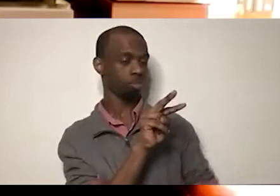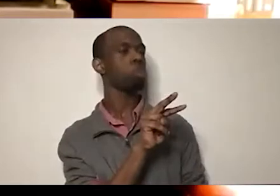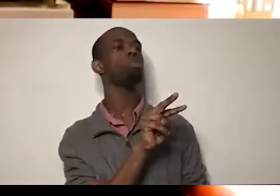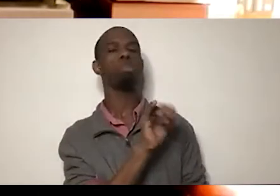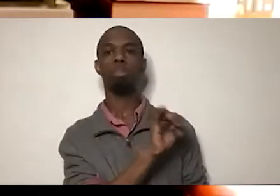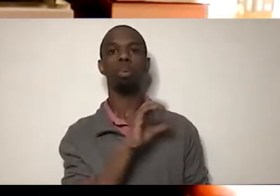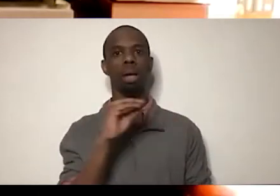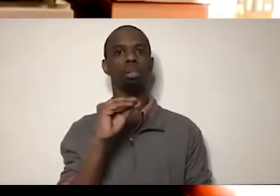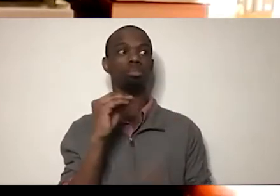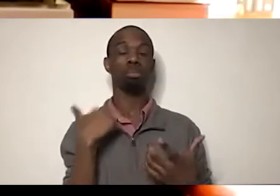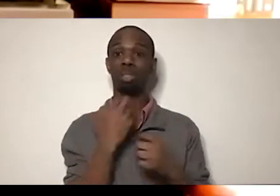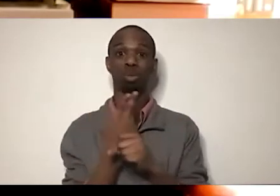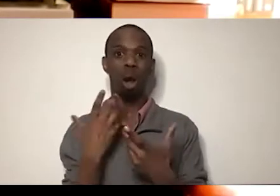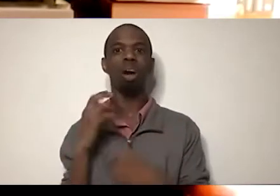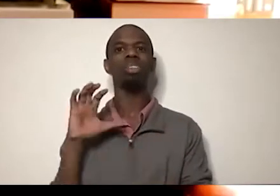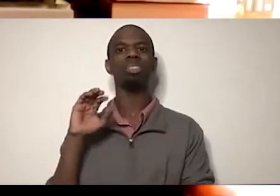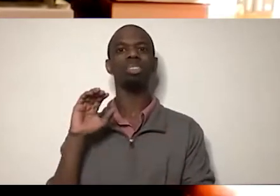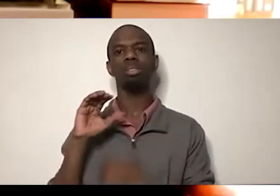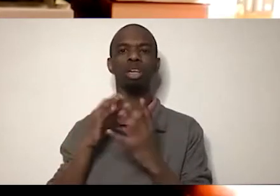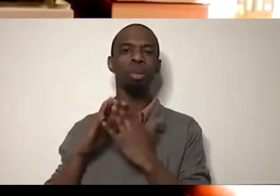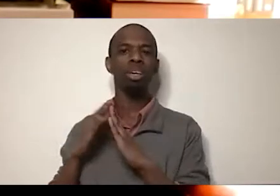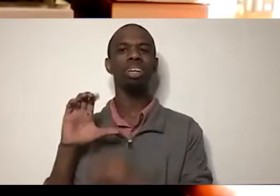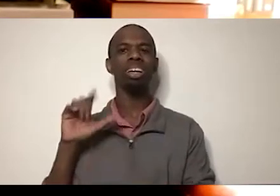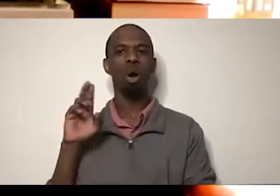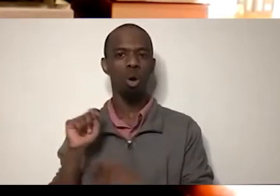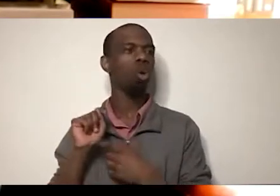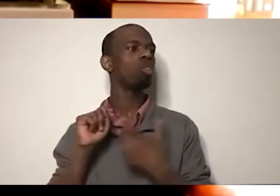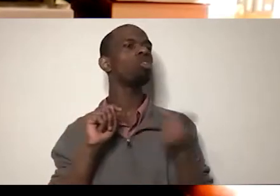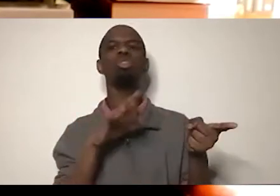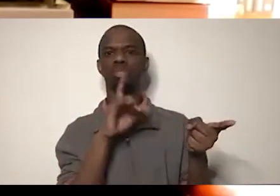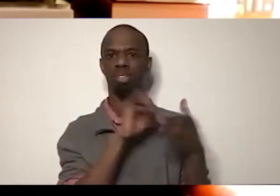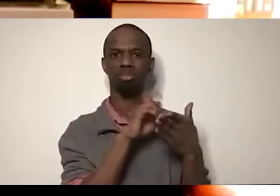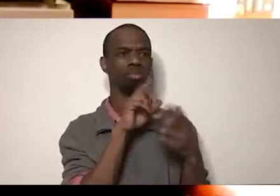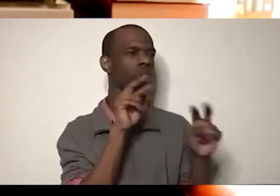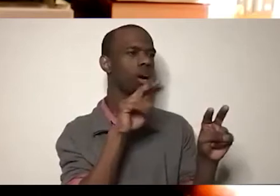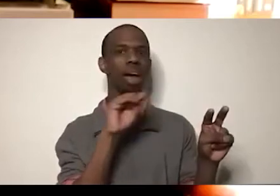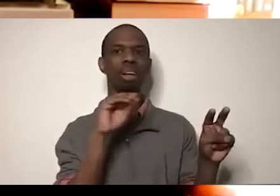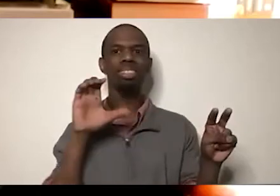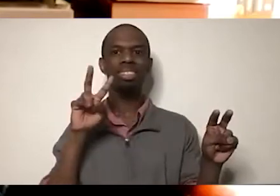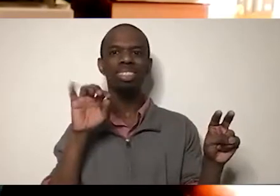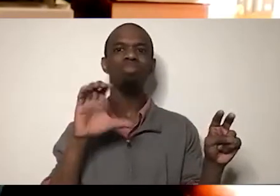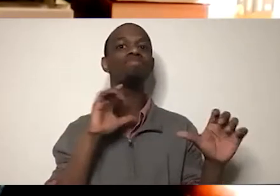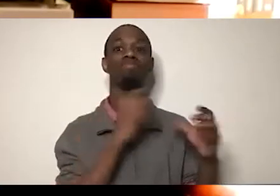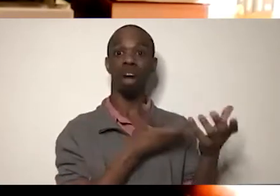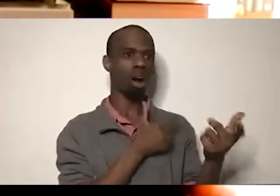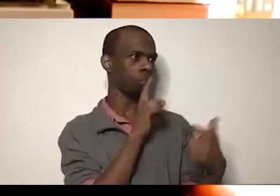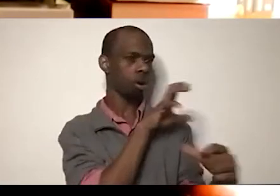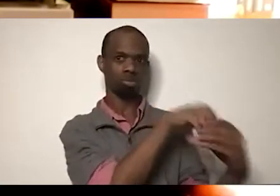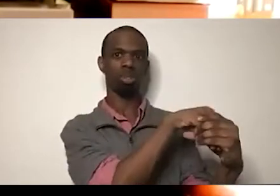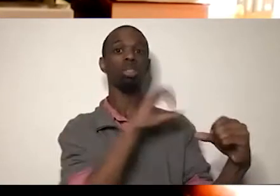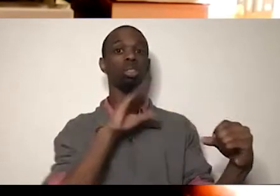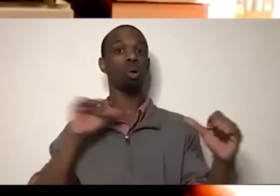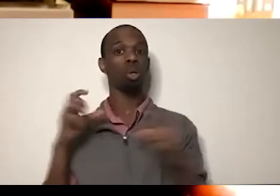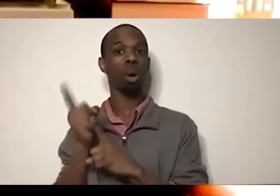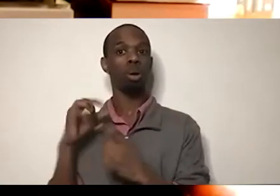run for office, I had a political mentor, Bill Lynch, who a lot of people know, who